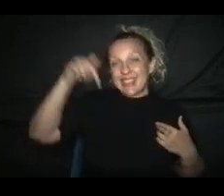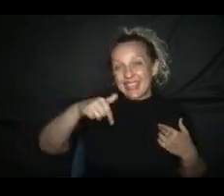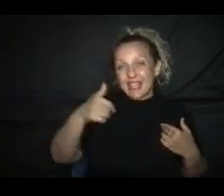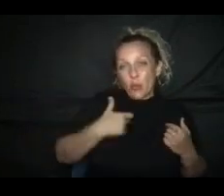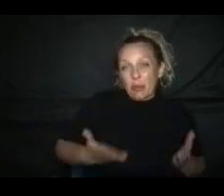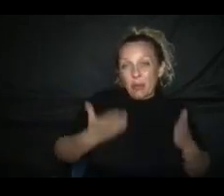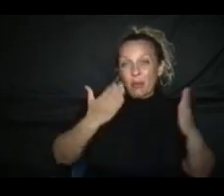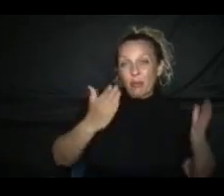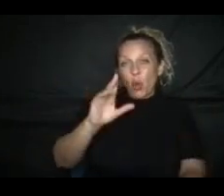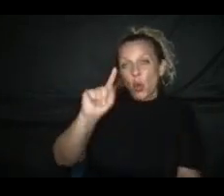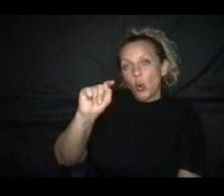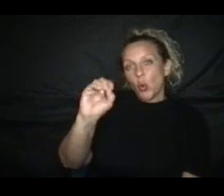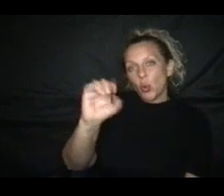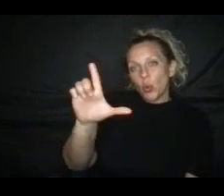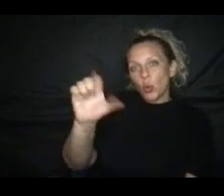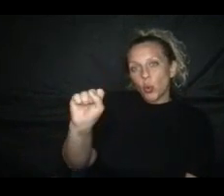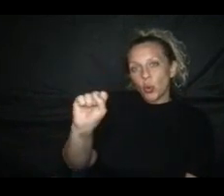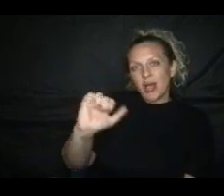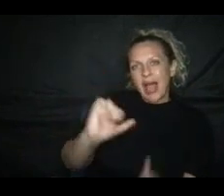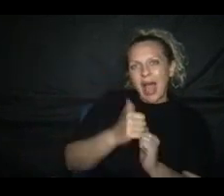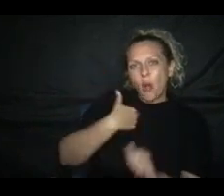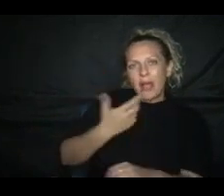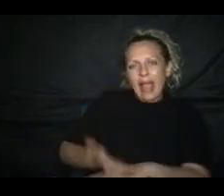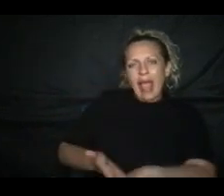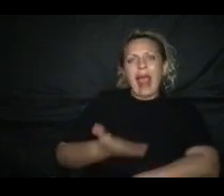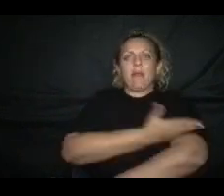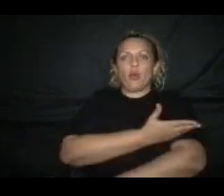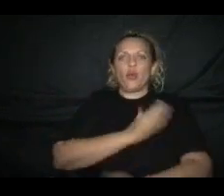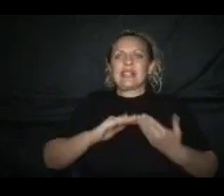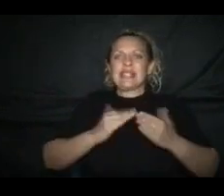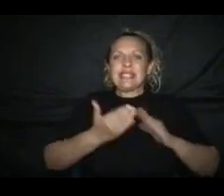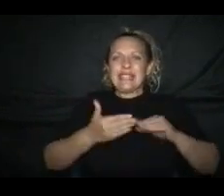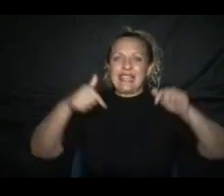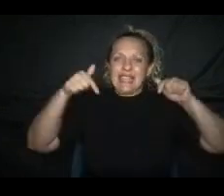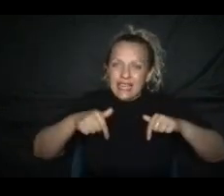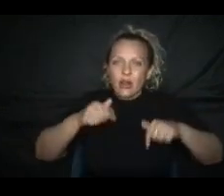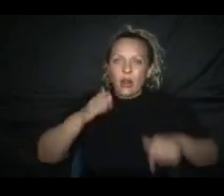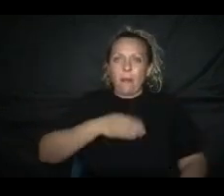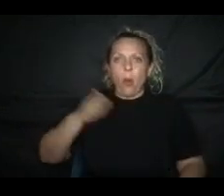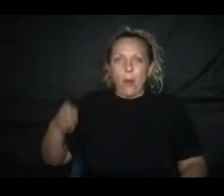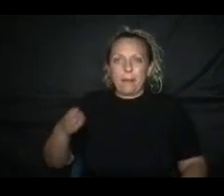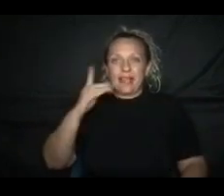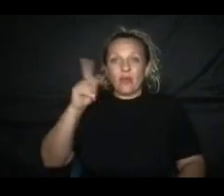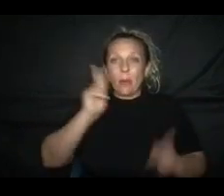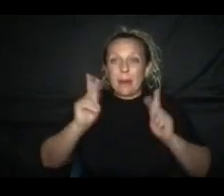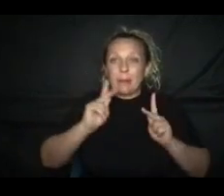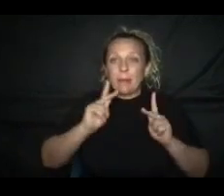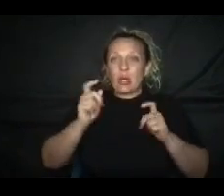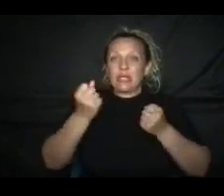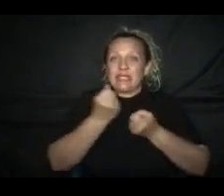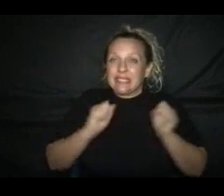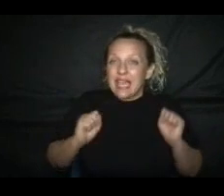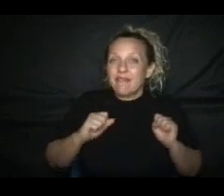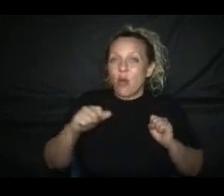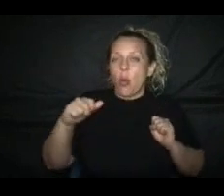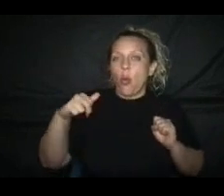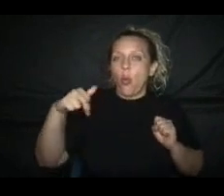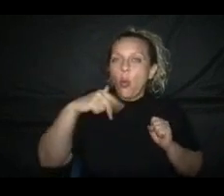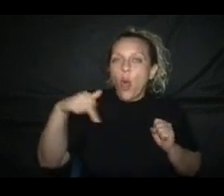improve overall transportation and make it safer and easier for people to walk, bicycle, and access